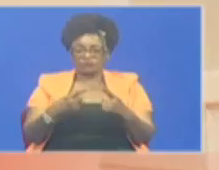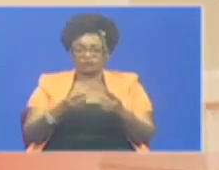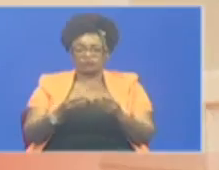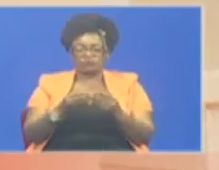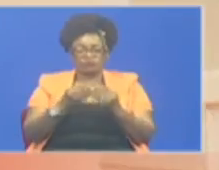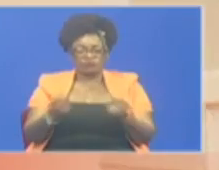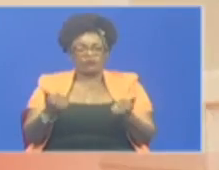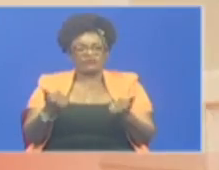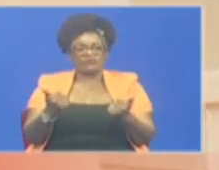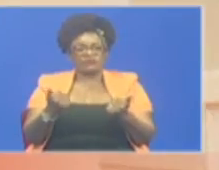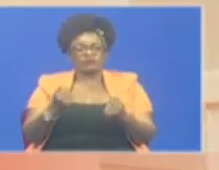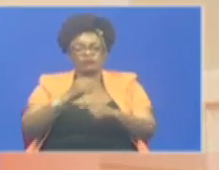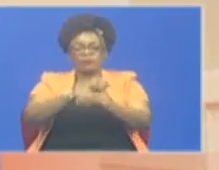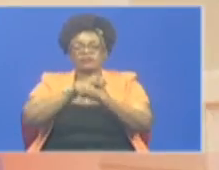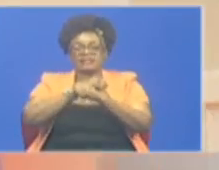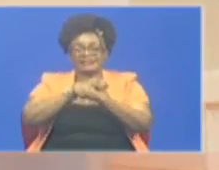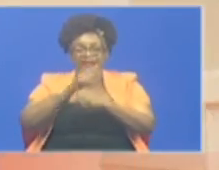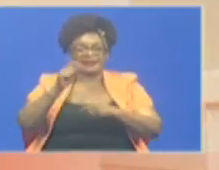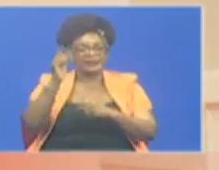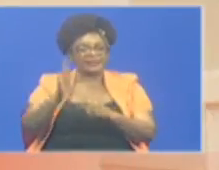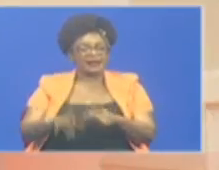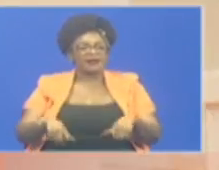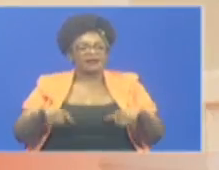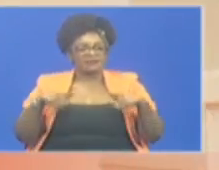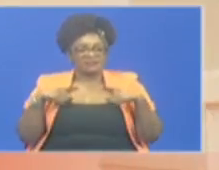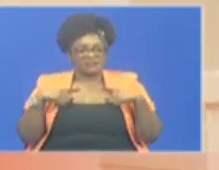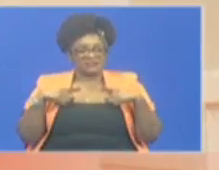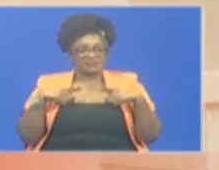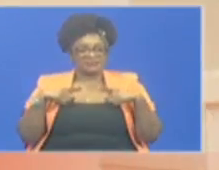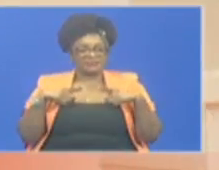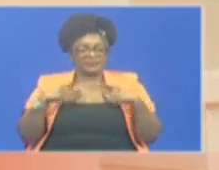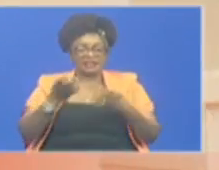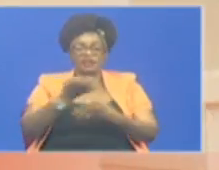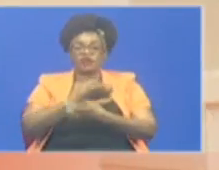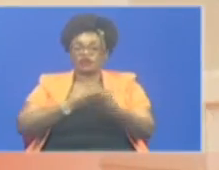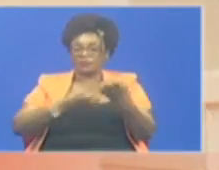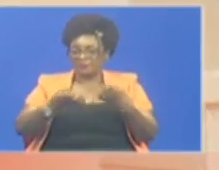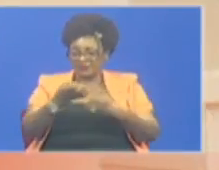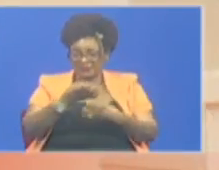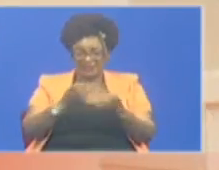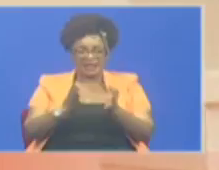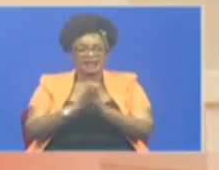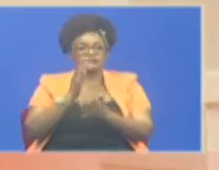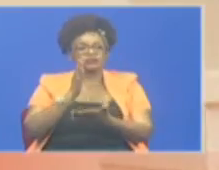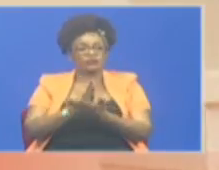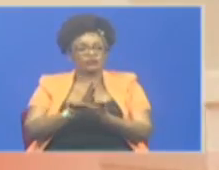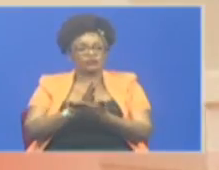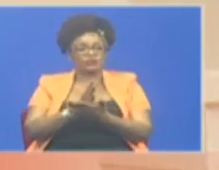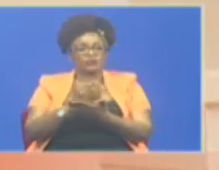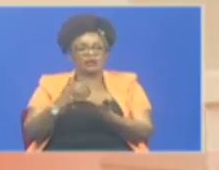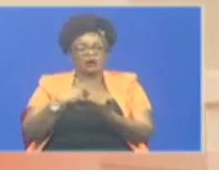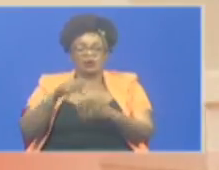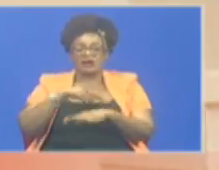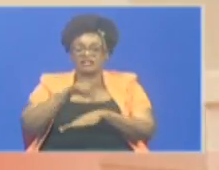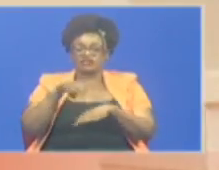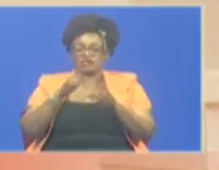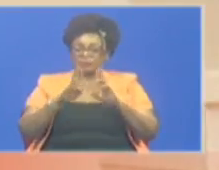to protect Kenyan lives, our economy, and indeed our national peace.